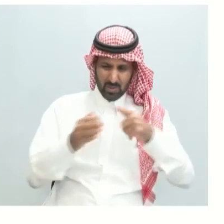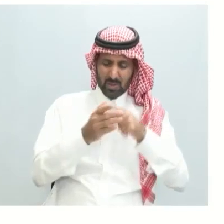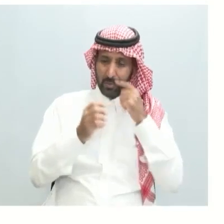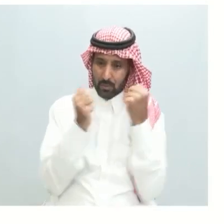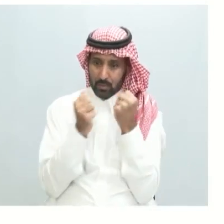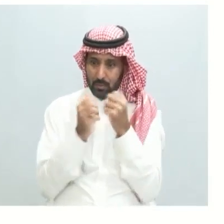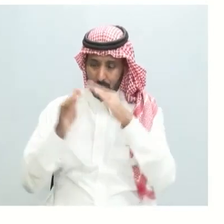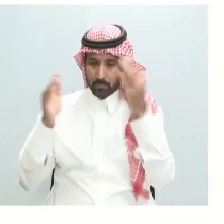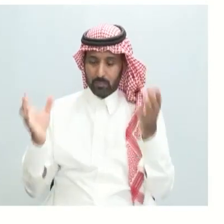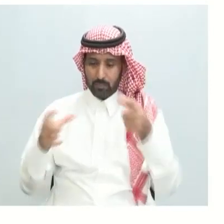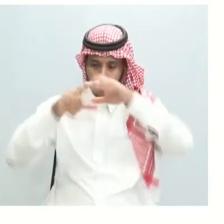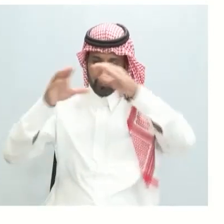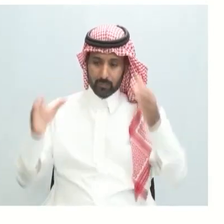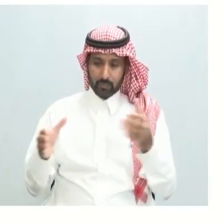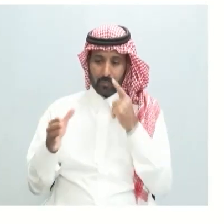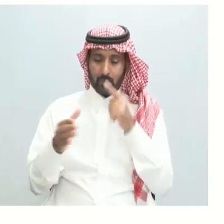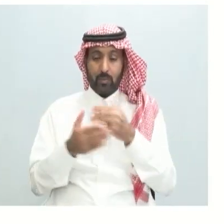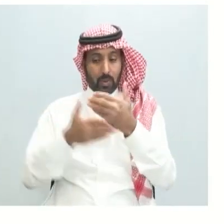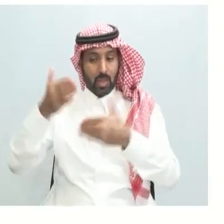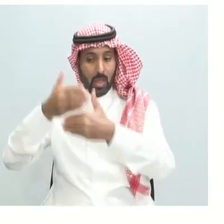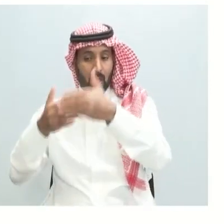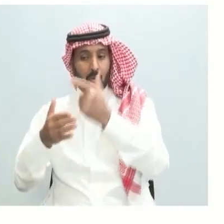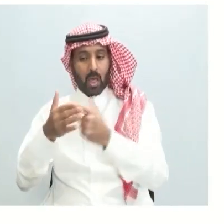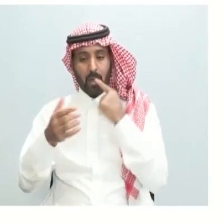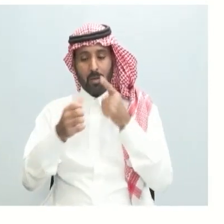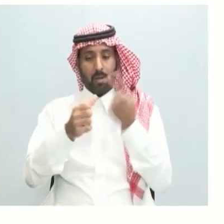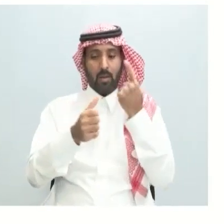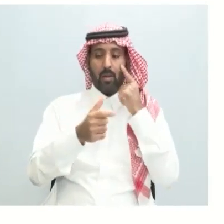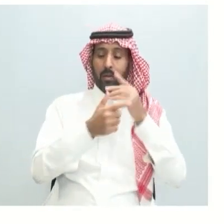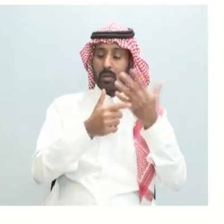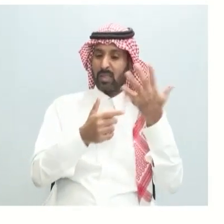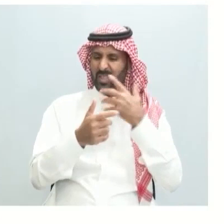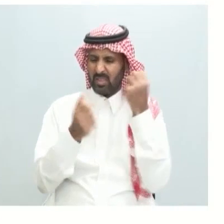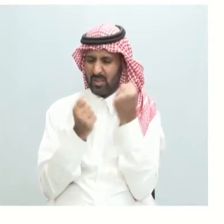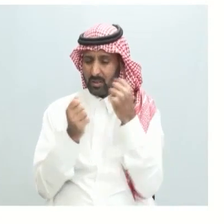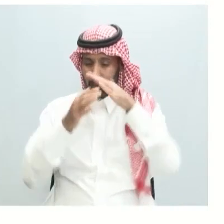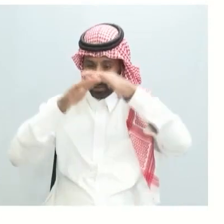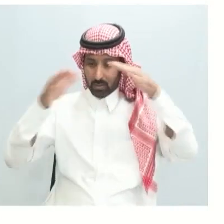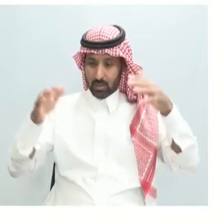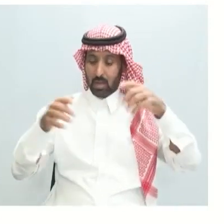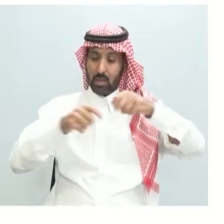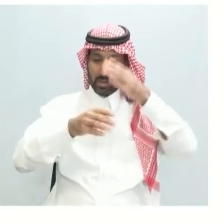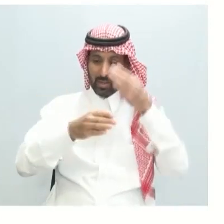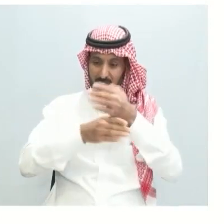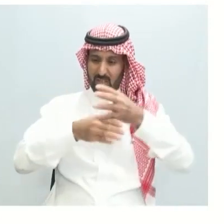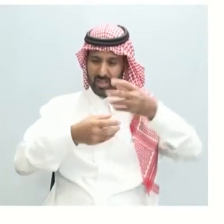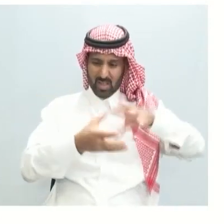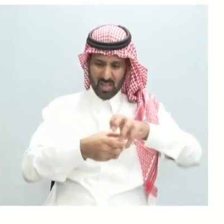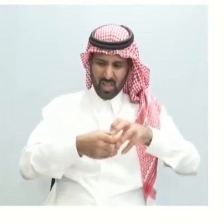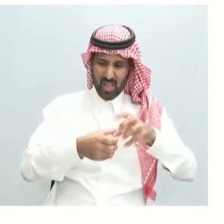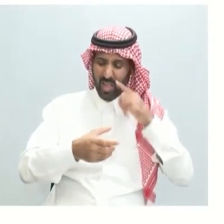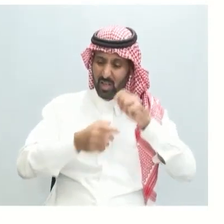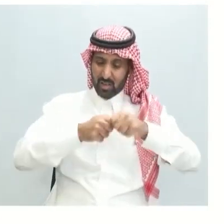Eskimo igloo. So, construction materials, let's begin with the African hut. Mud, wood,